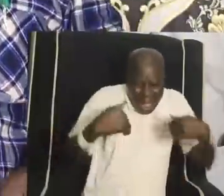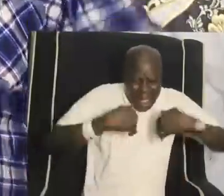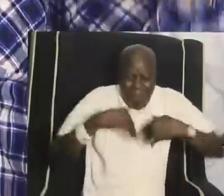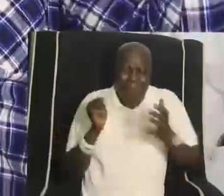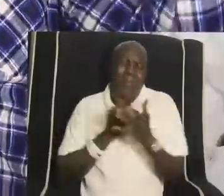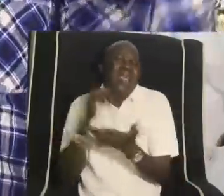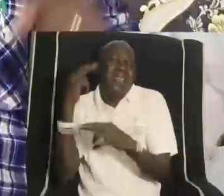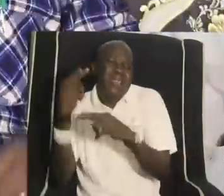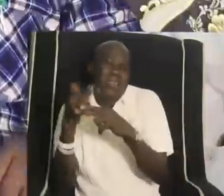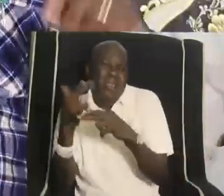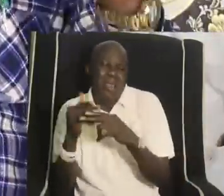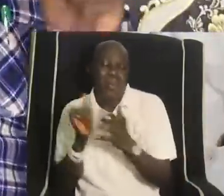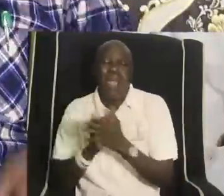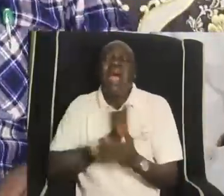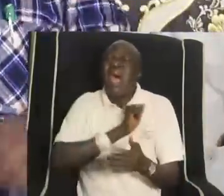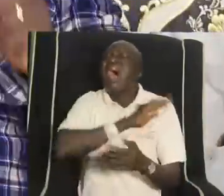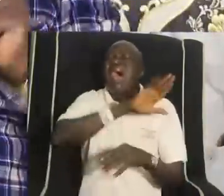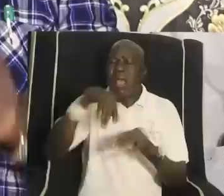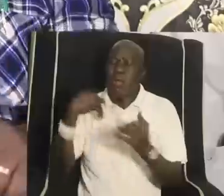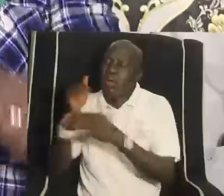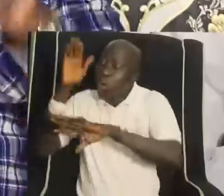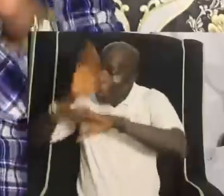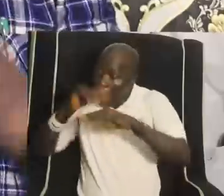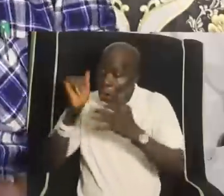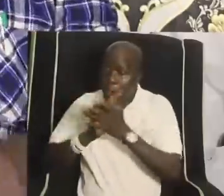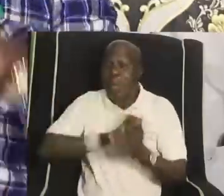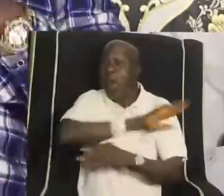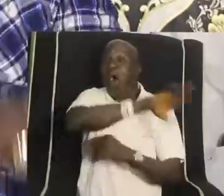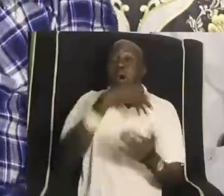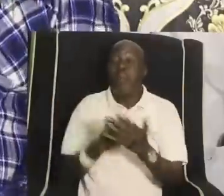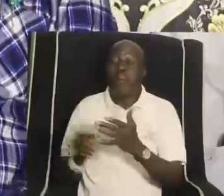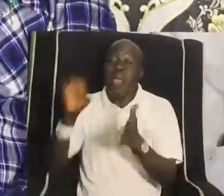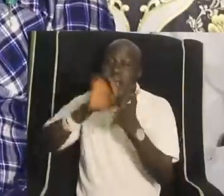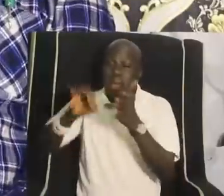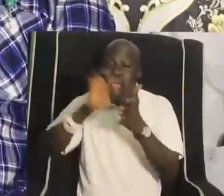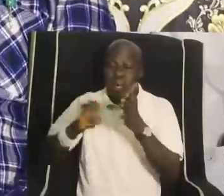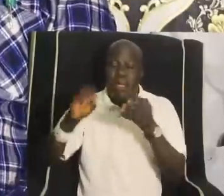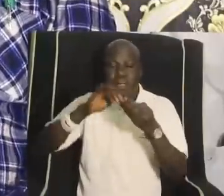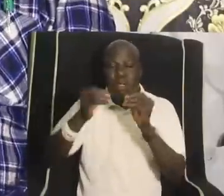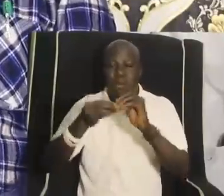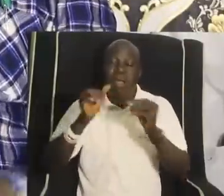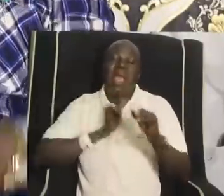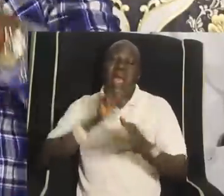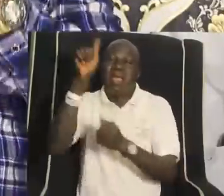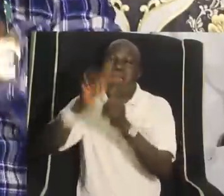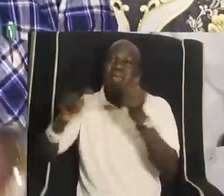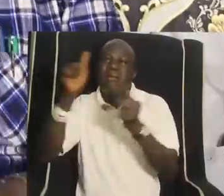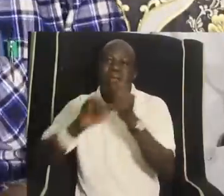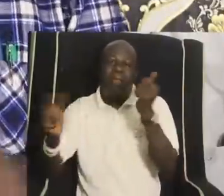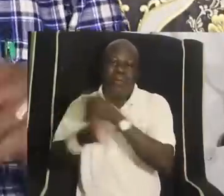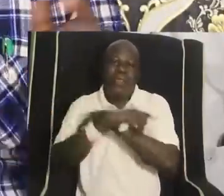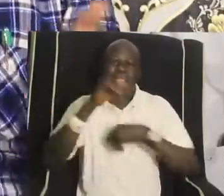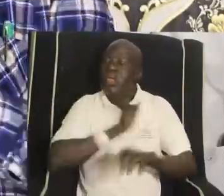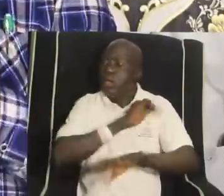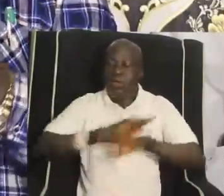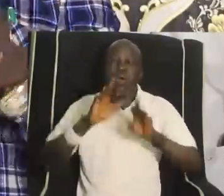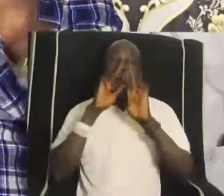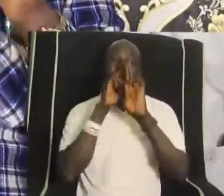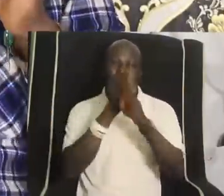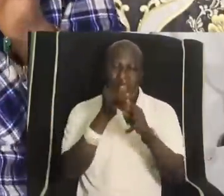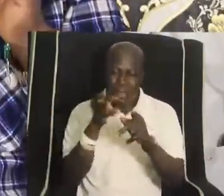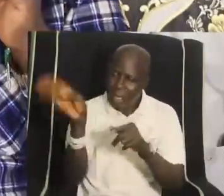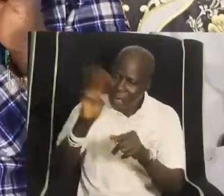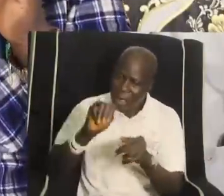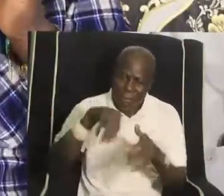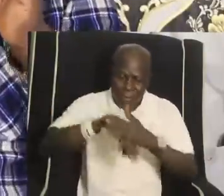never contain my details. Pe a card number ti a nilo lojo ojumo ma pe pele ni. God, the card number we need every day. I will call today. That one no one. No